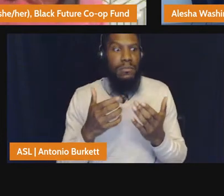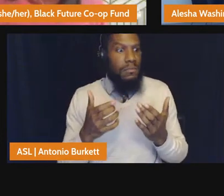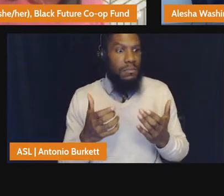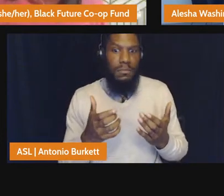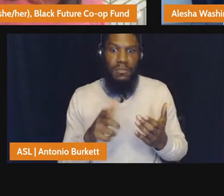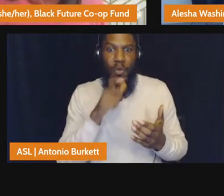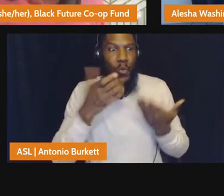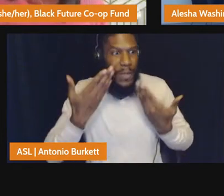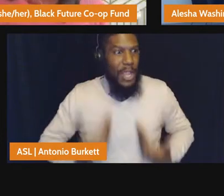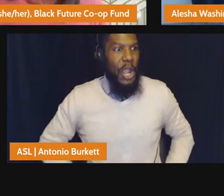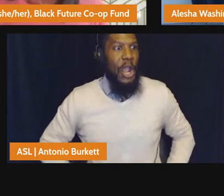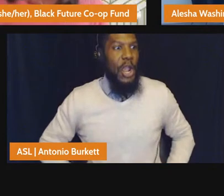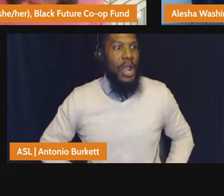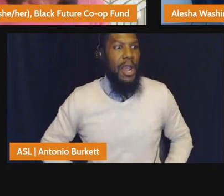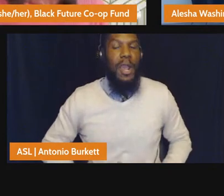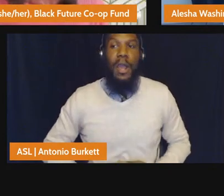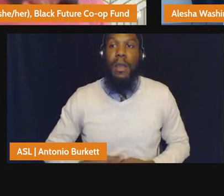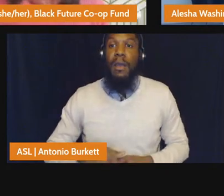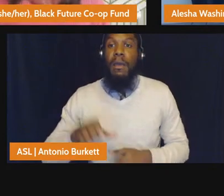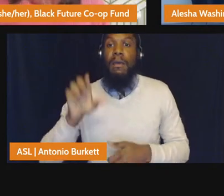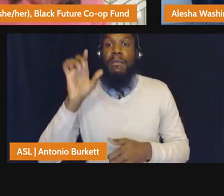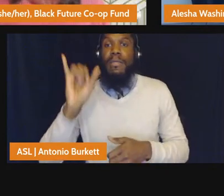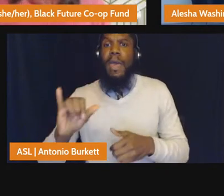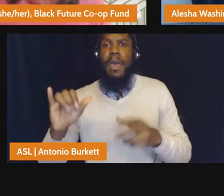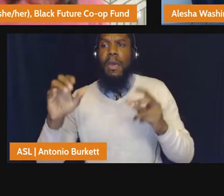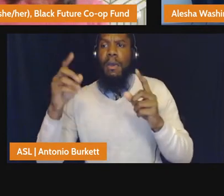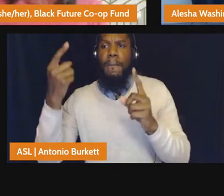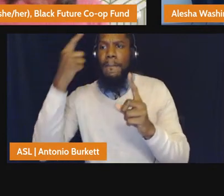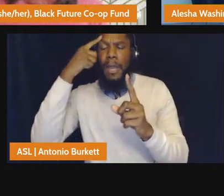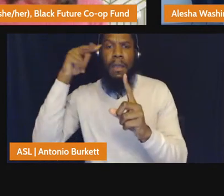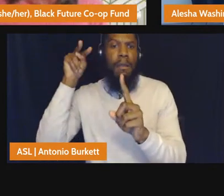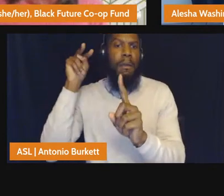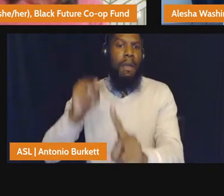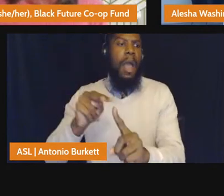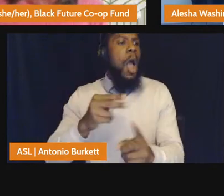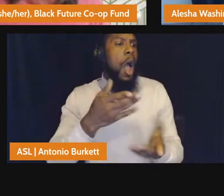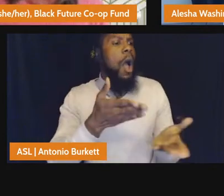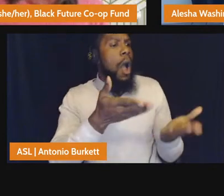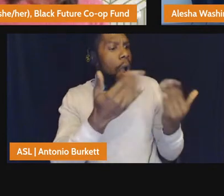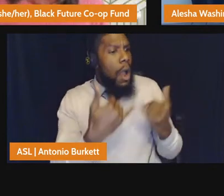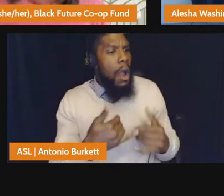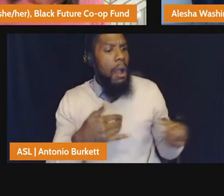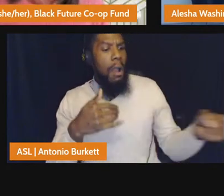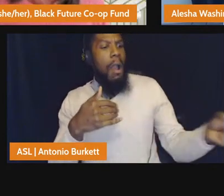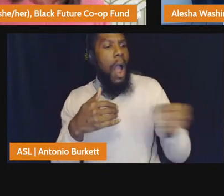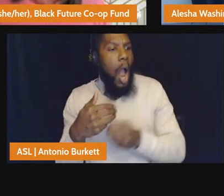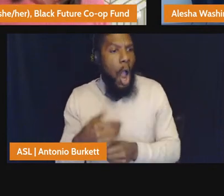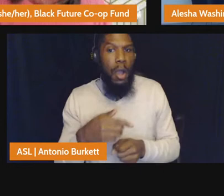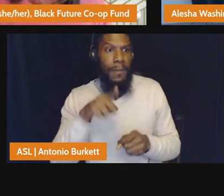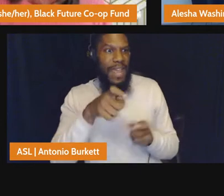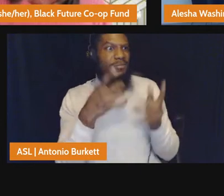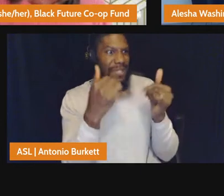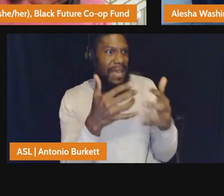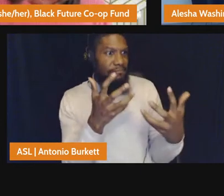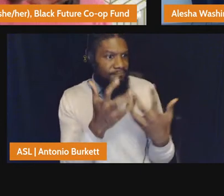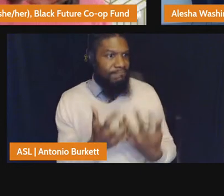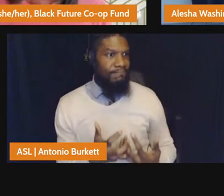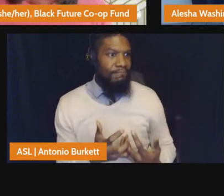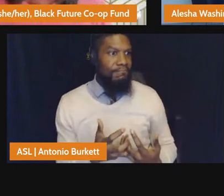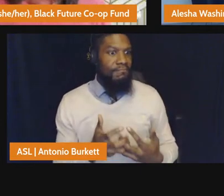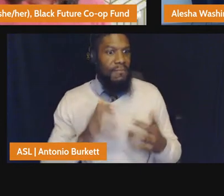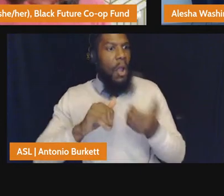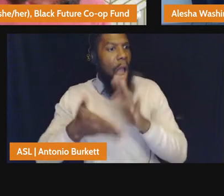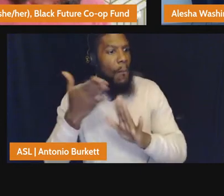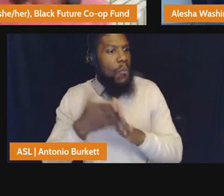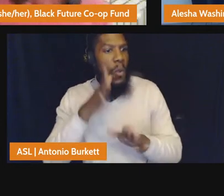just like us and nothing is different. Nothing about the way we have to operate changes. The way you have to operate will have to change.